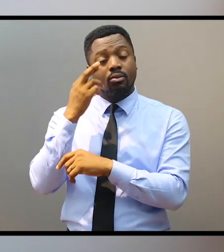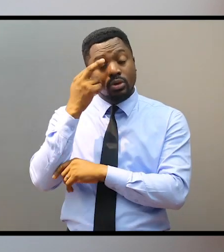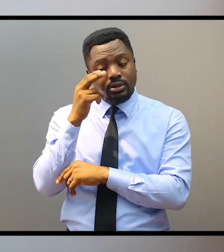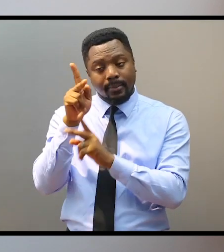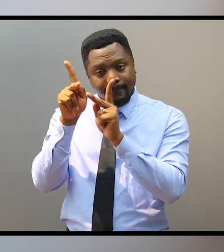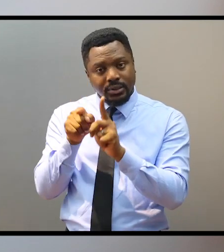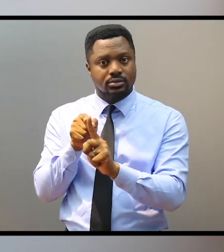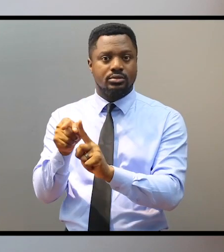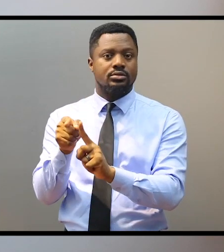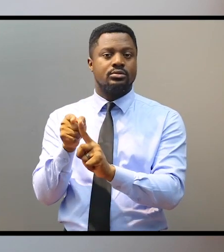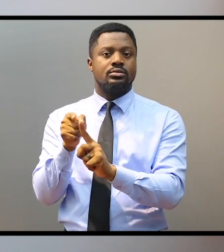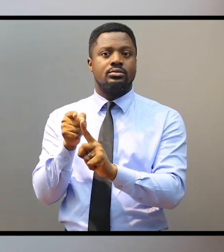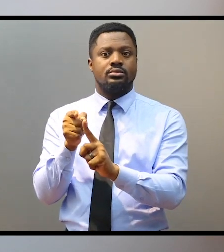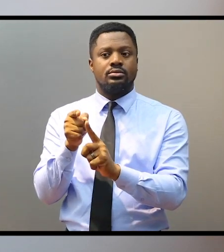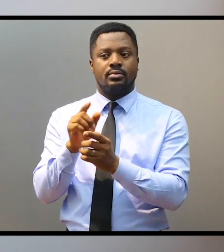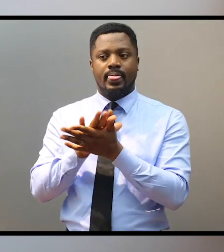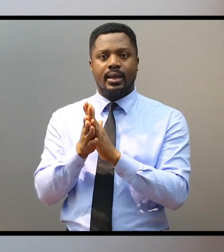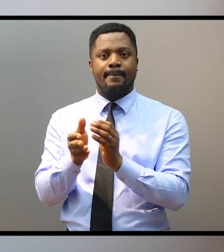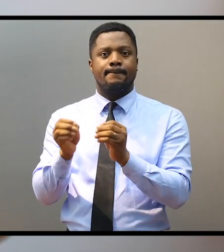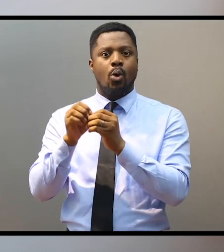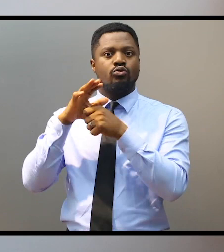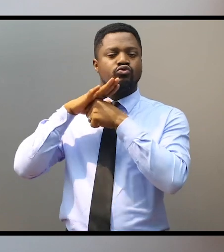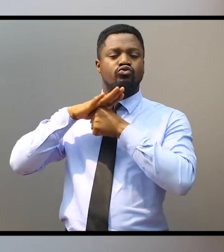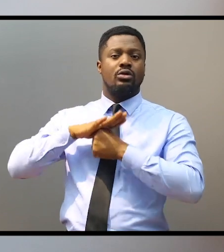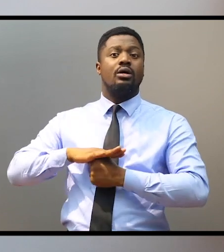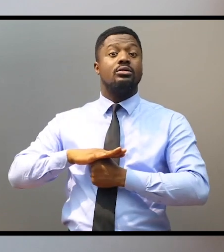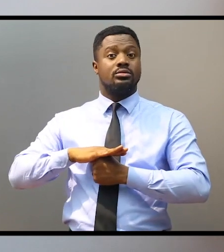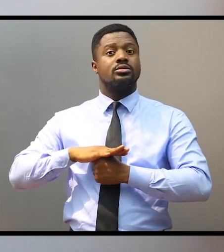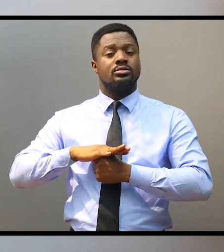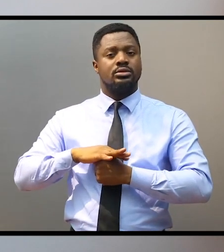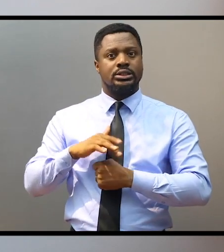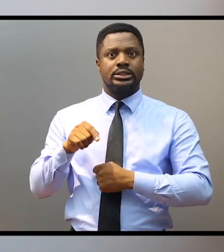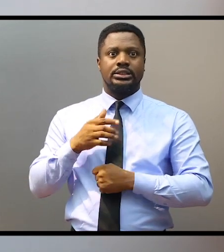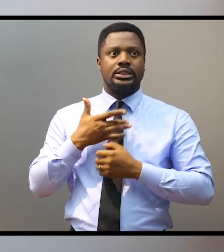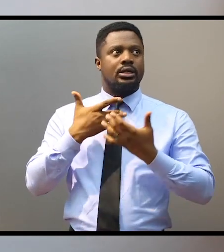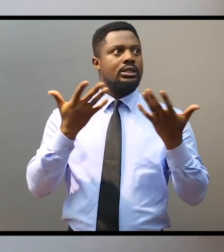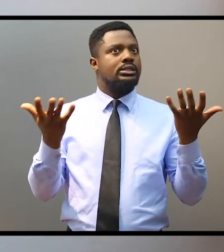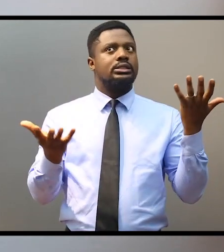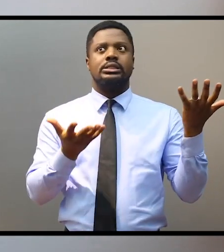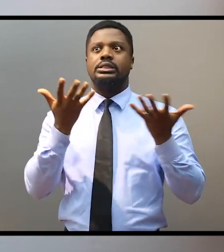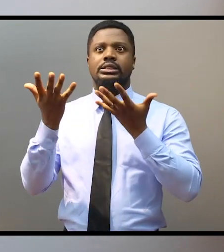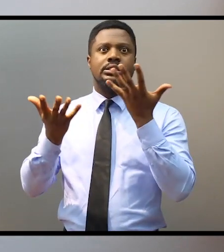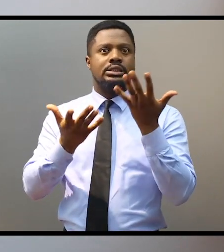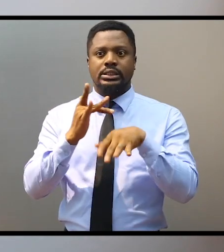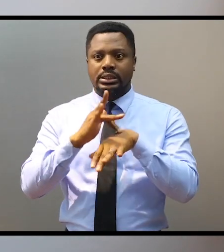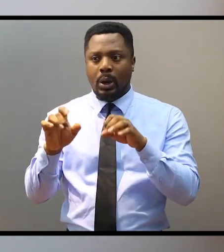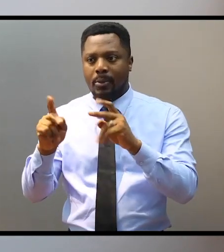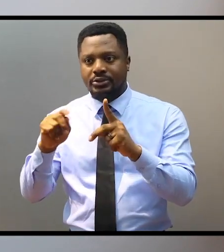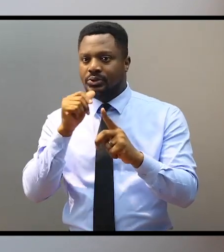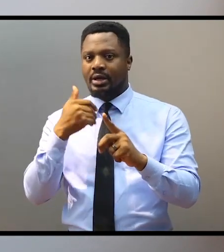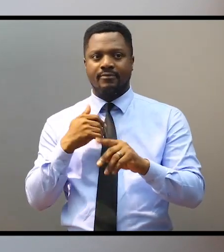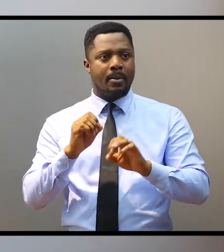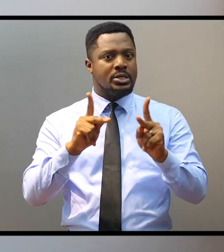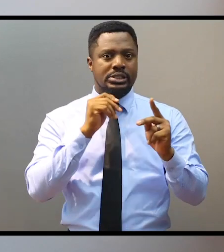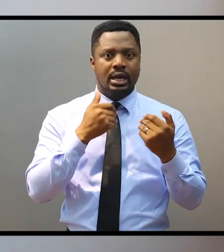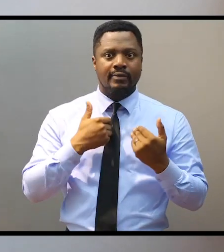disability, because then the person becomes more stressed because they tend to lack certain